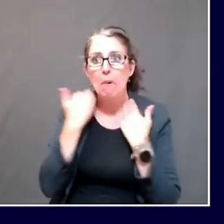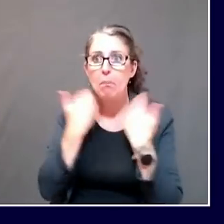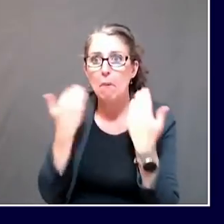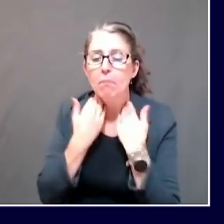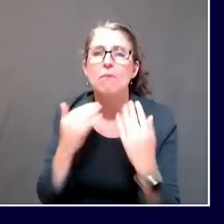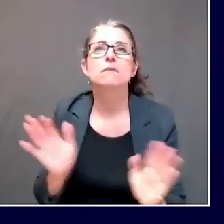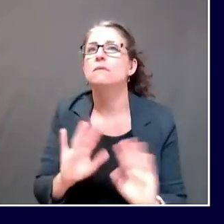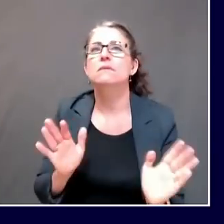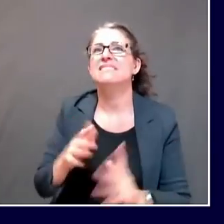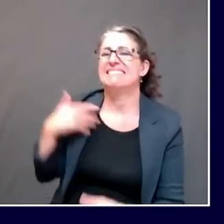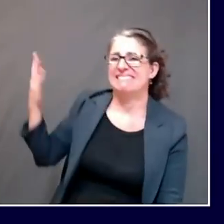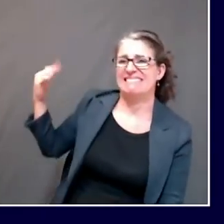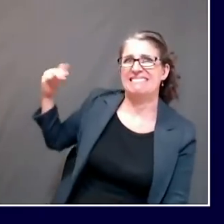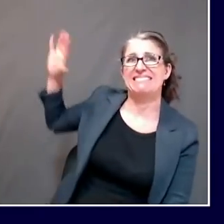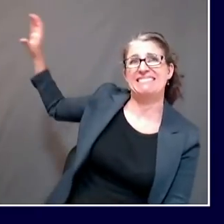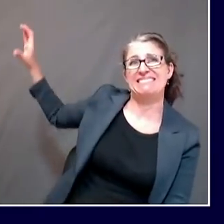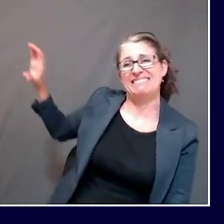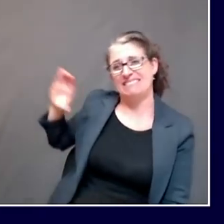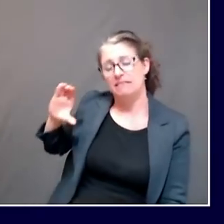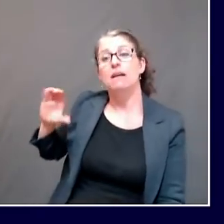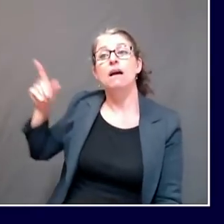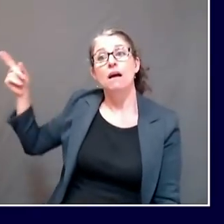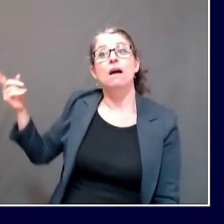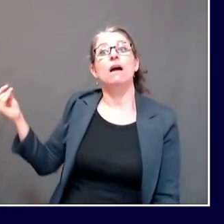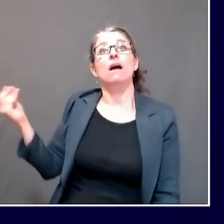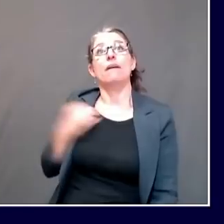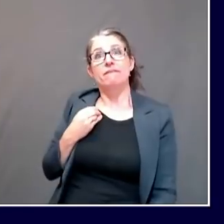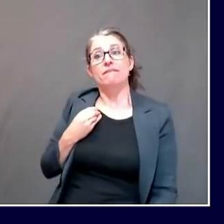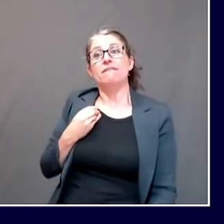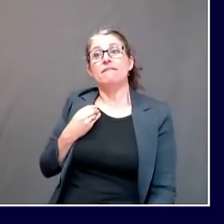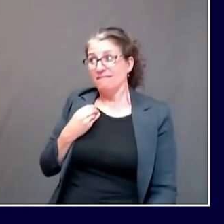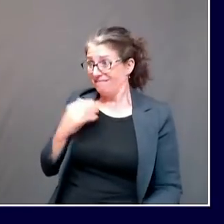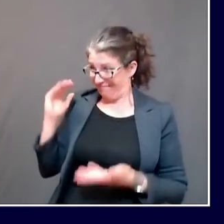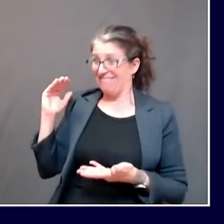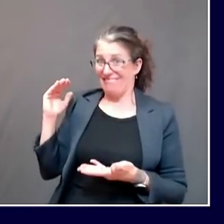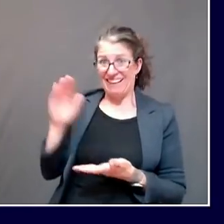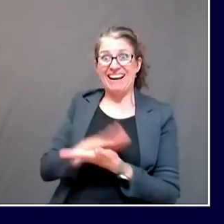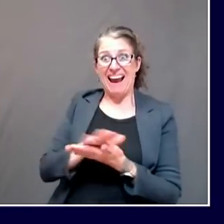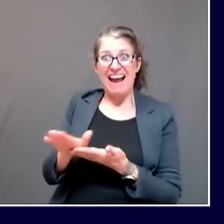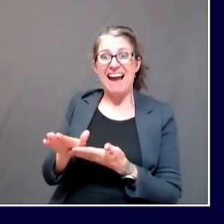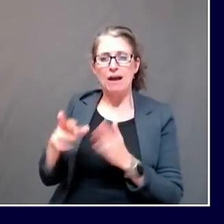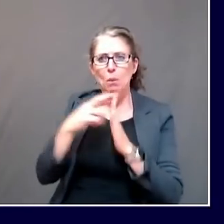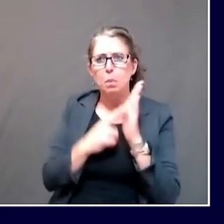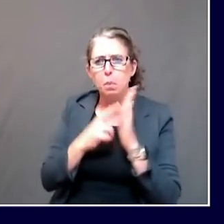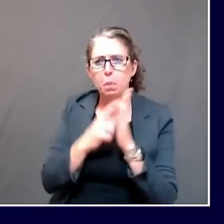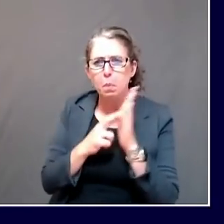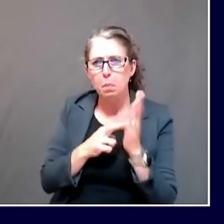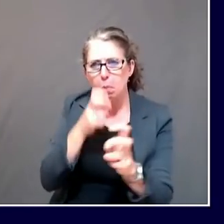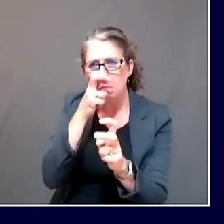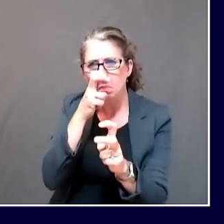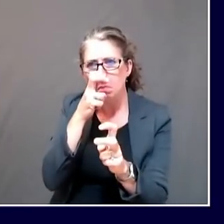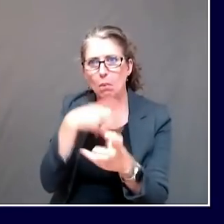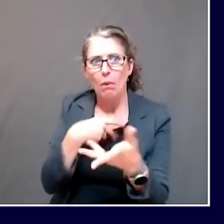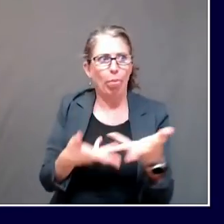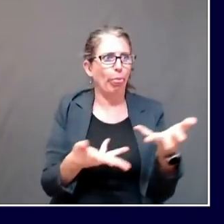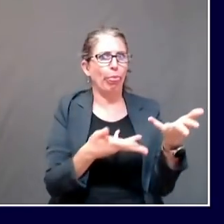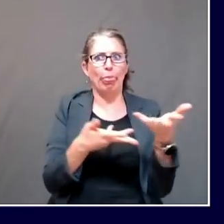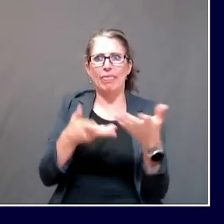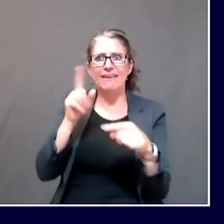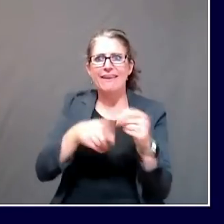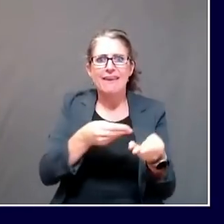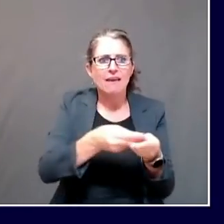31st, and to provide funding for economic stimulus and to avoid some of the